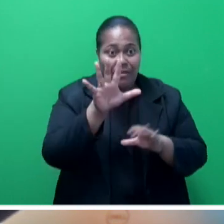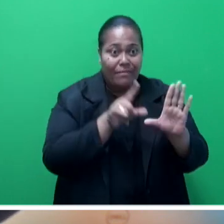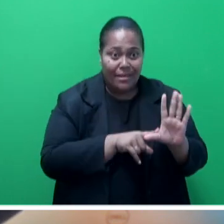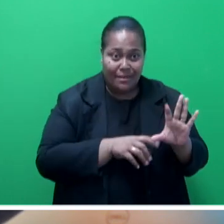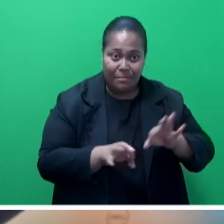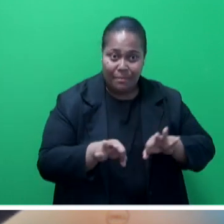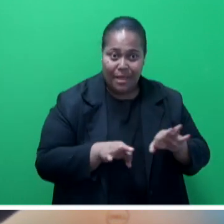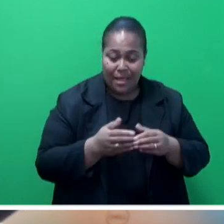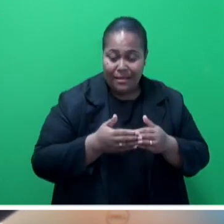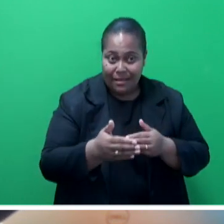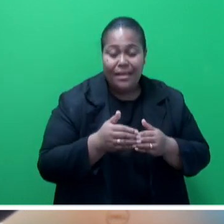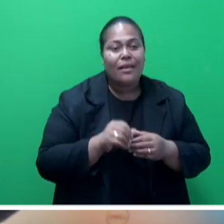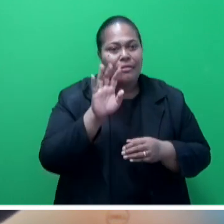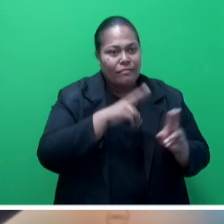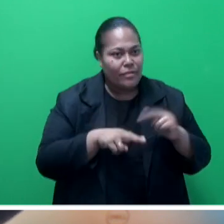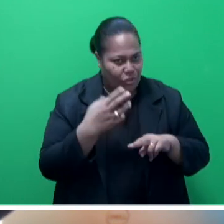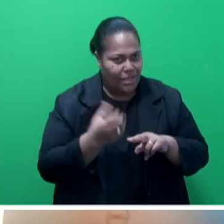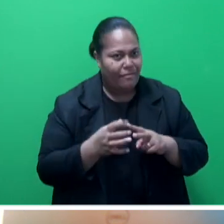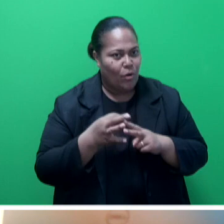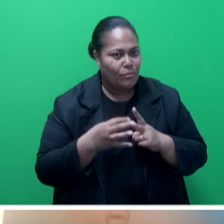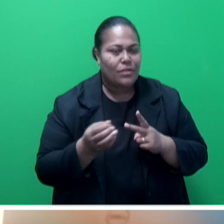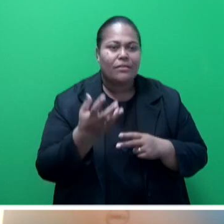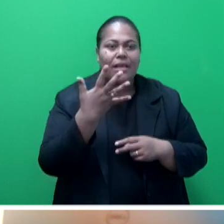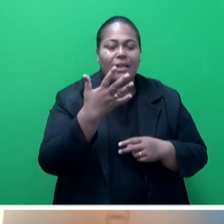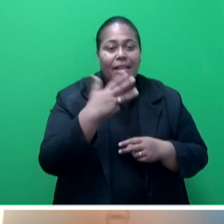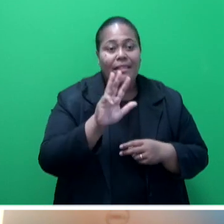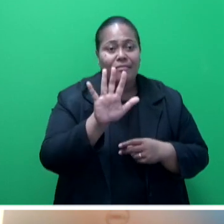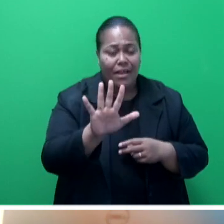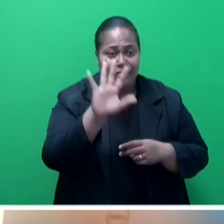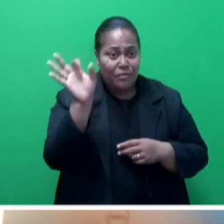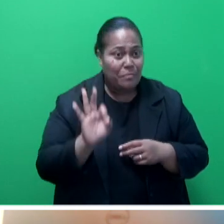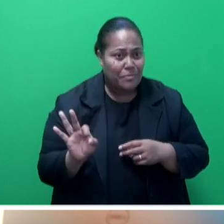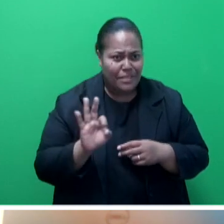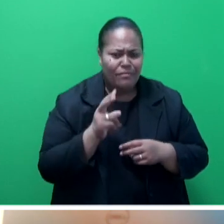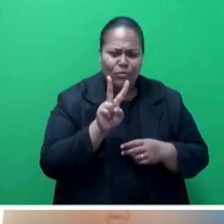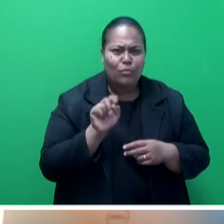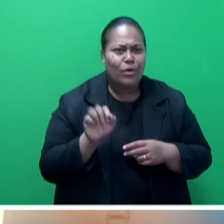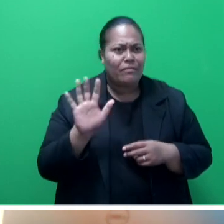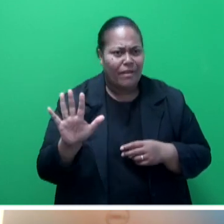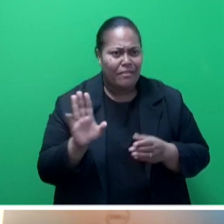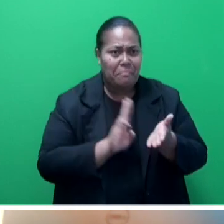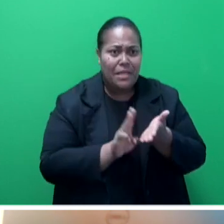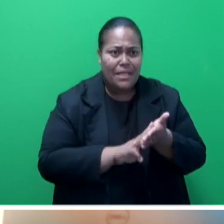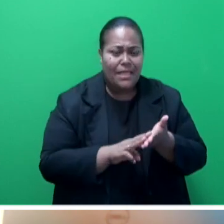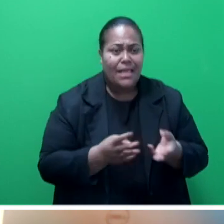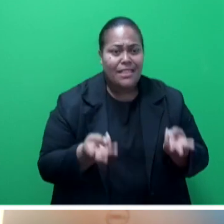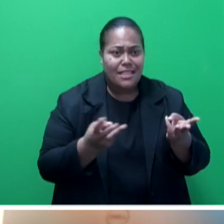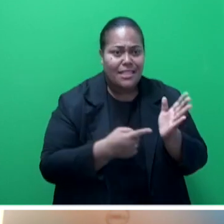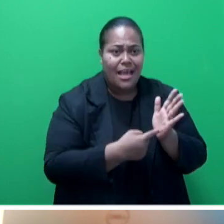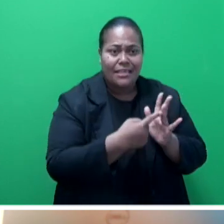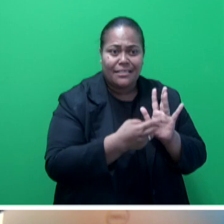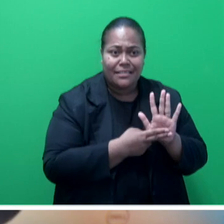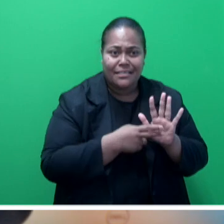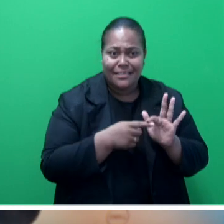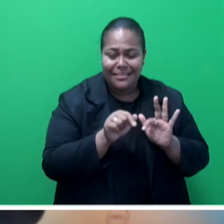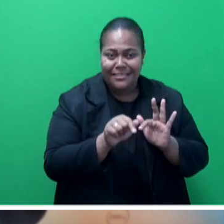will have the option to have 95% of its 2.5 million tons of emission reduction units transferred back by the